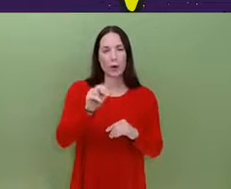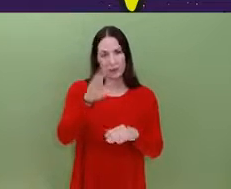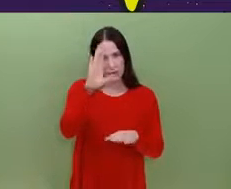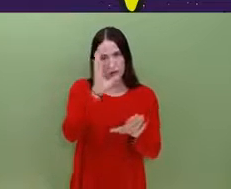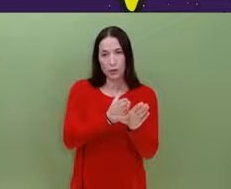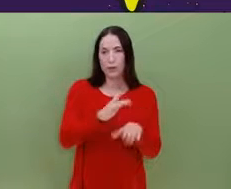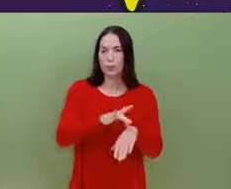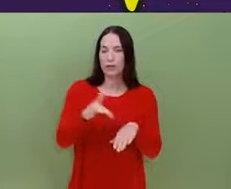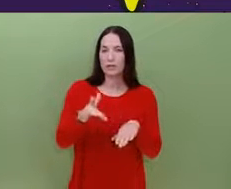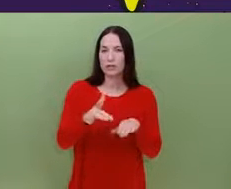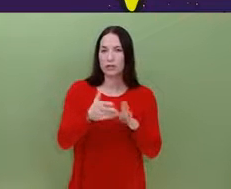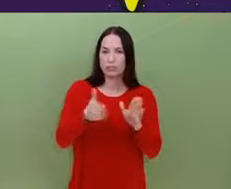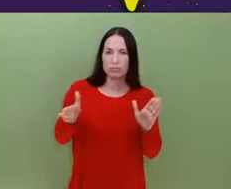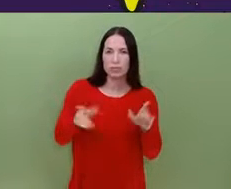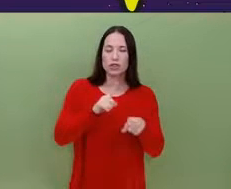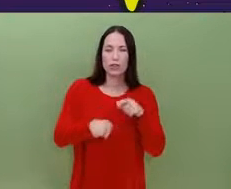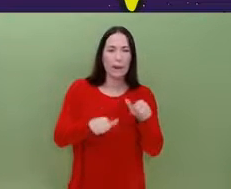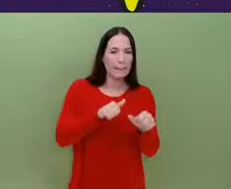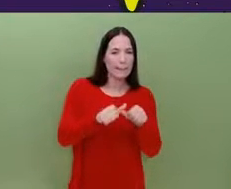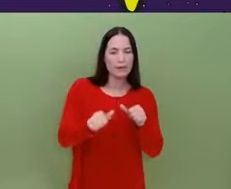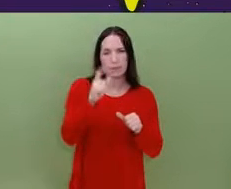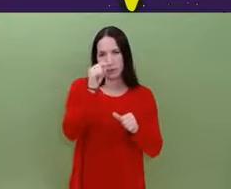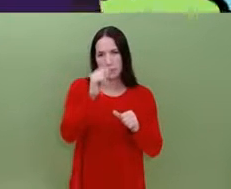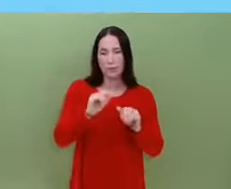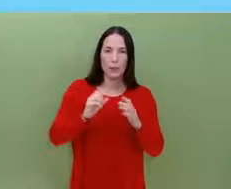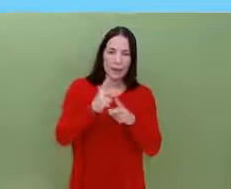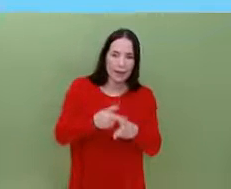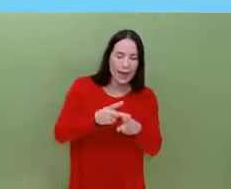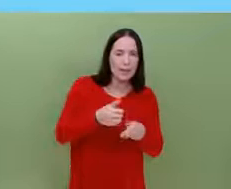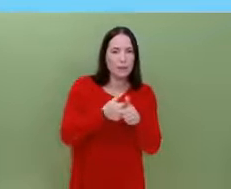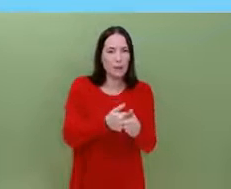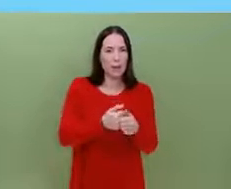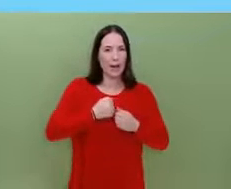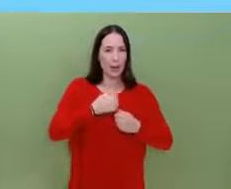we can deliver the best possible care and support for everyone in our communities.